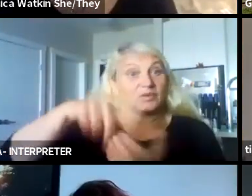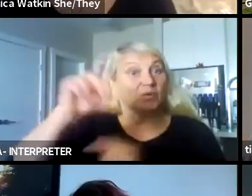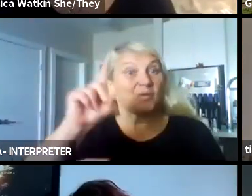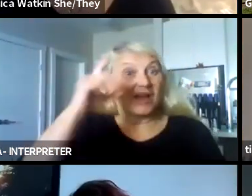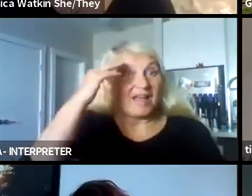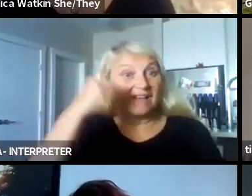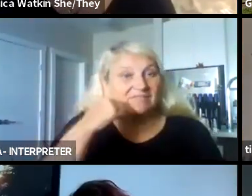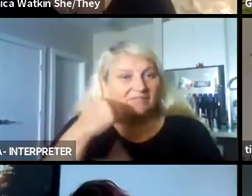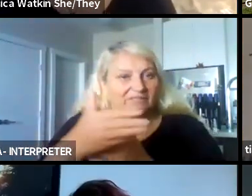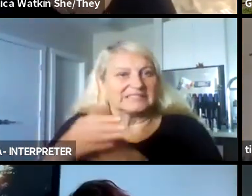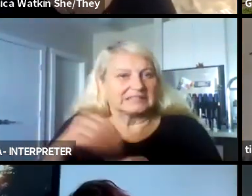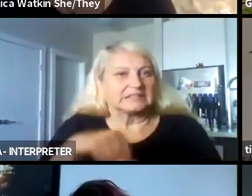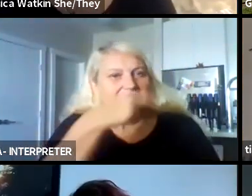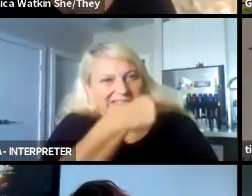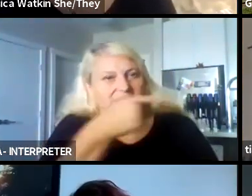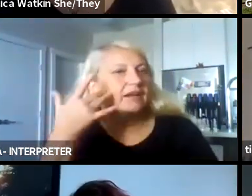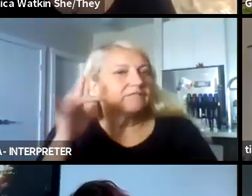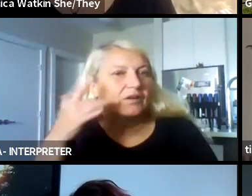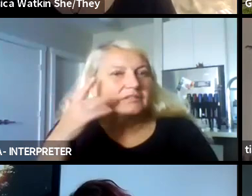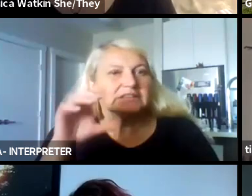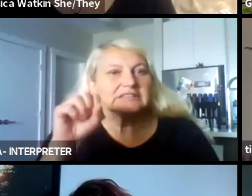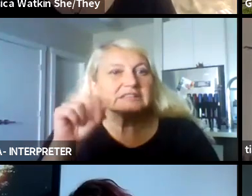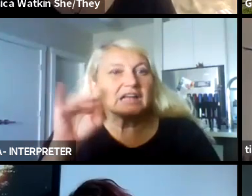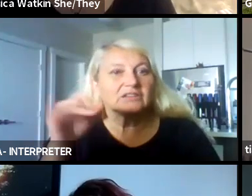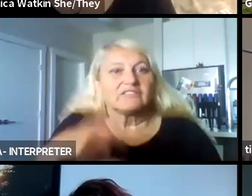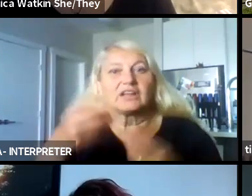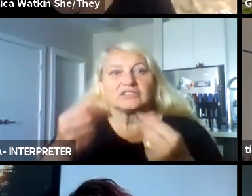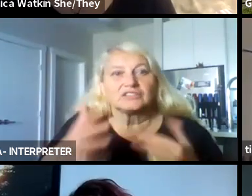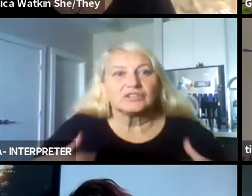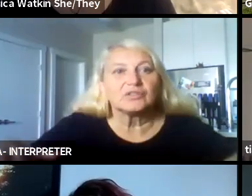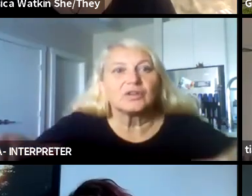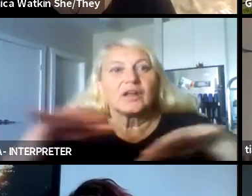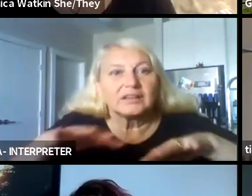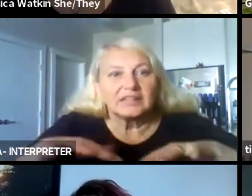what is now San Jose, California, on the traditional lands of the Ohlone and